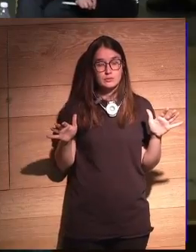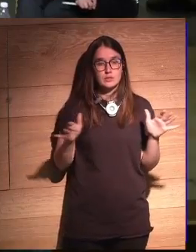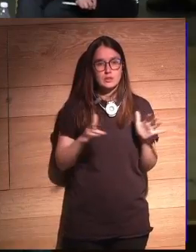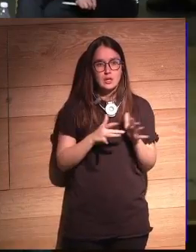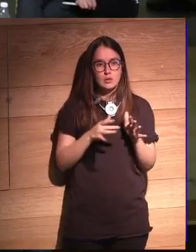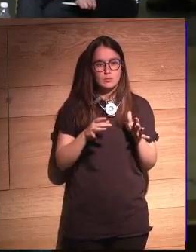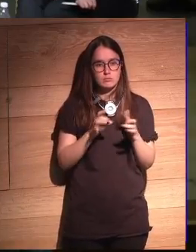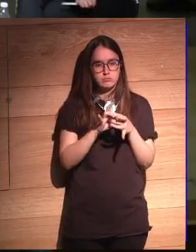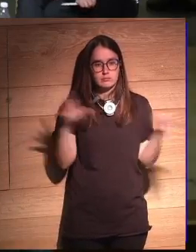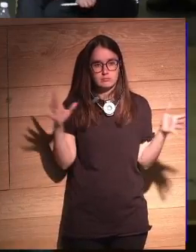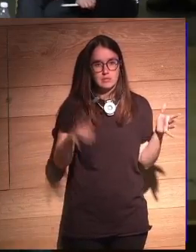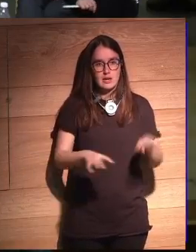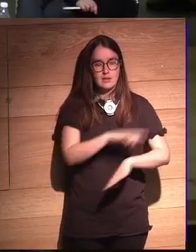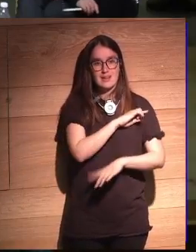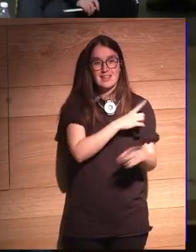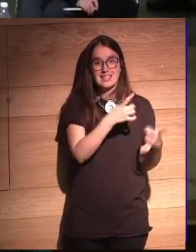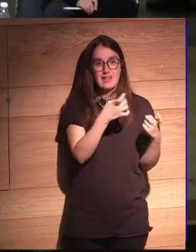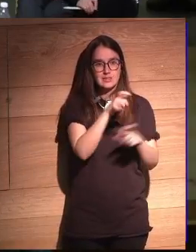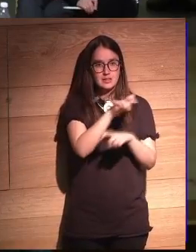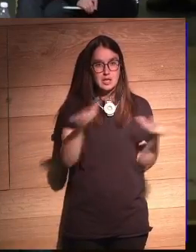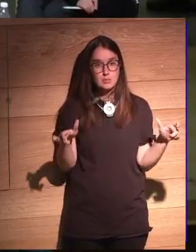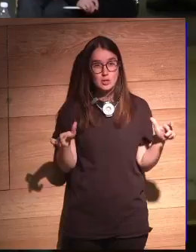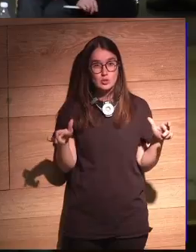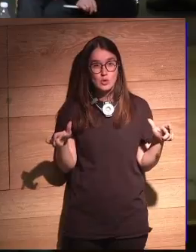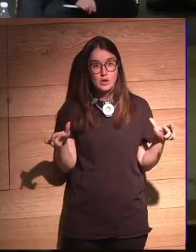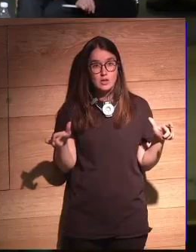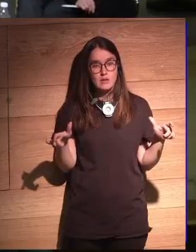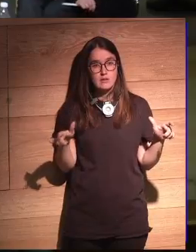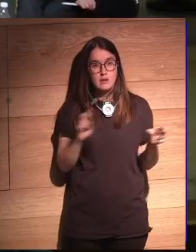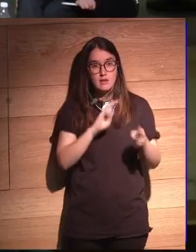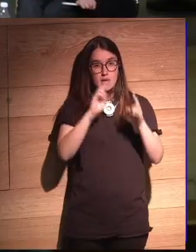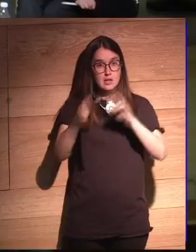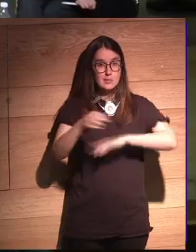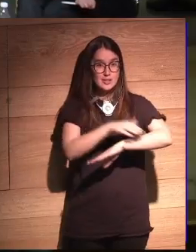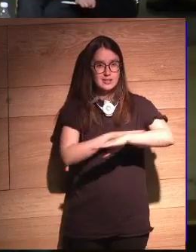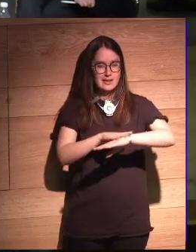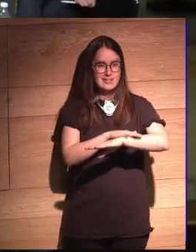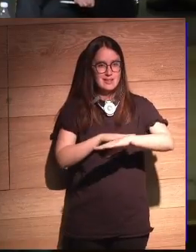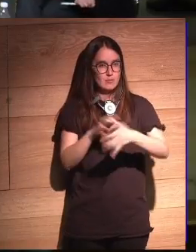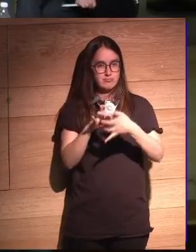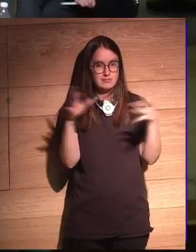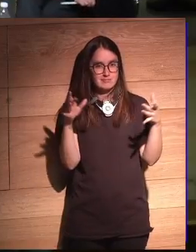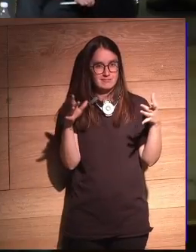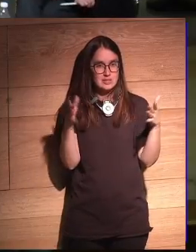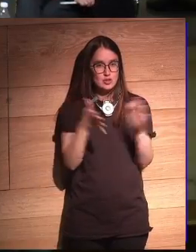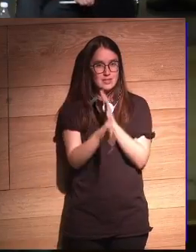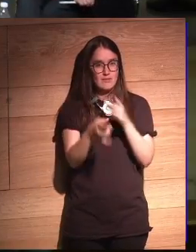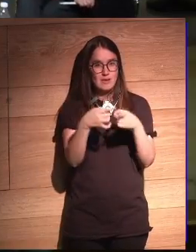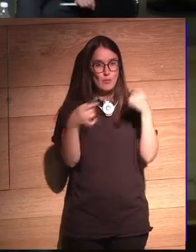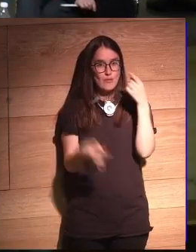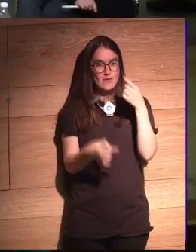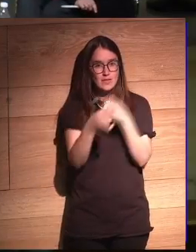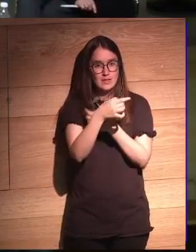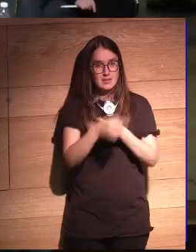between people's needs and state responses, and there's just a democratic deficit, and we're seeing this as well. I mean, one of